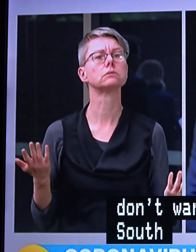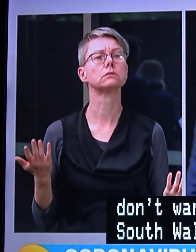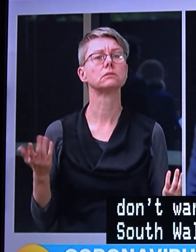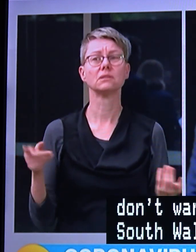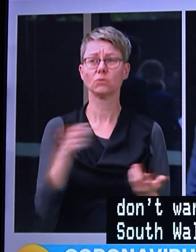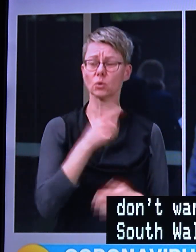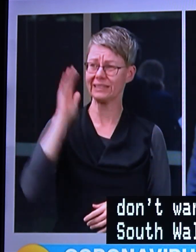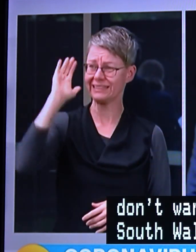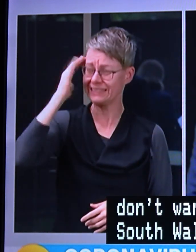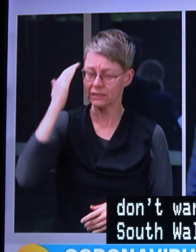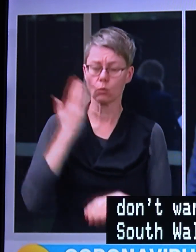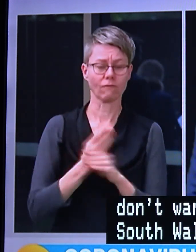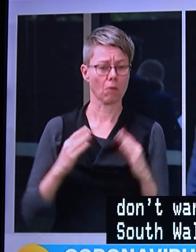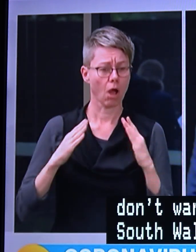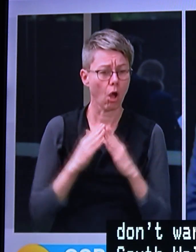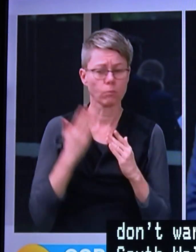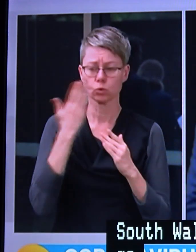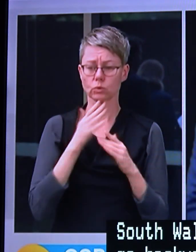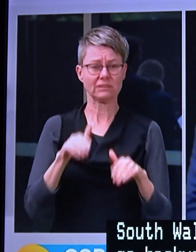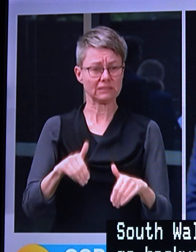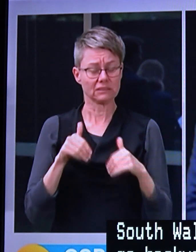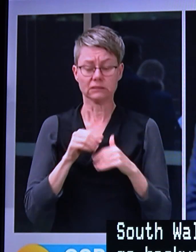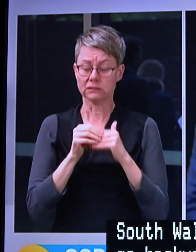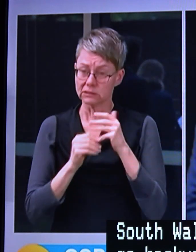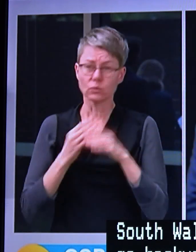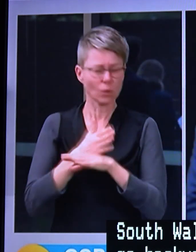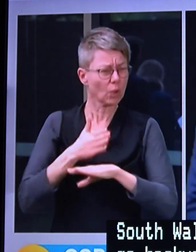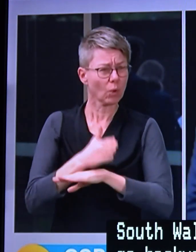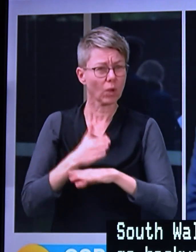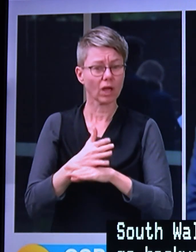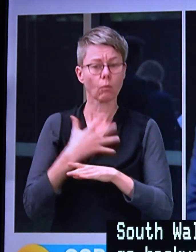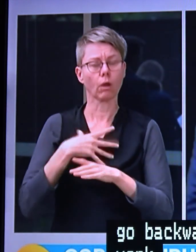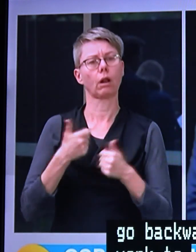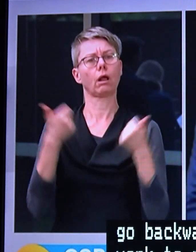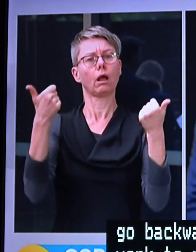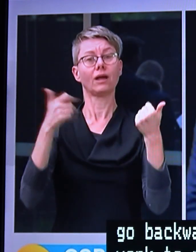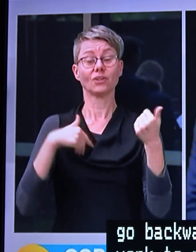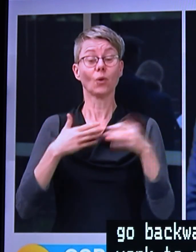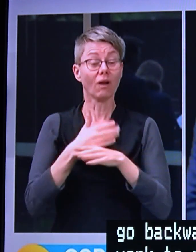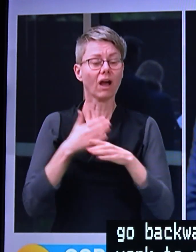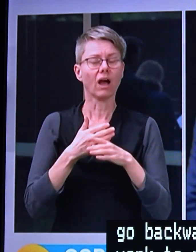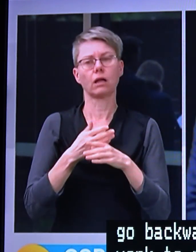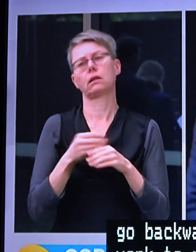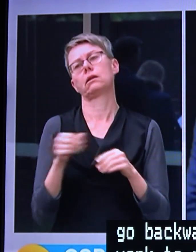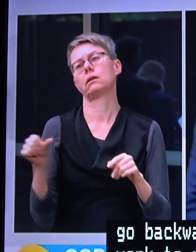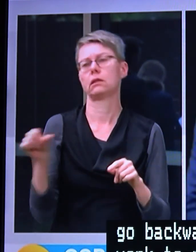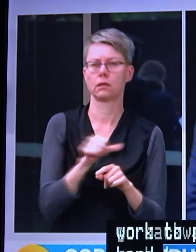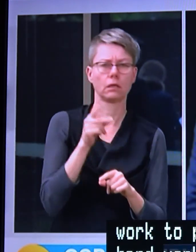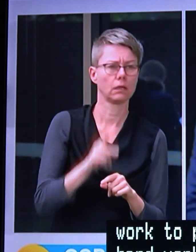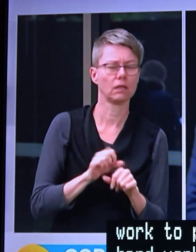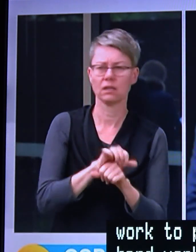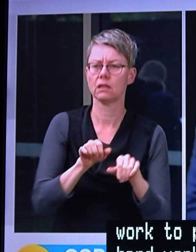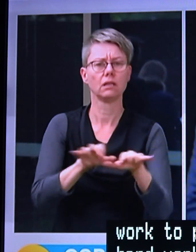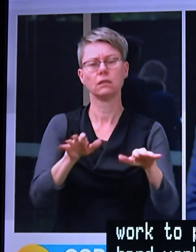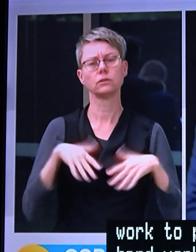hard work that we've done so far to pay off. We want all the hard work to be meaningful moving forward. And I just ask